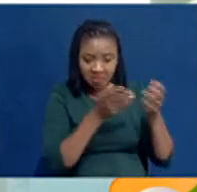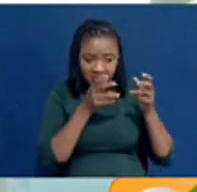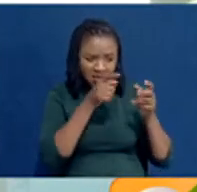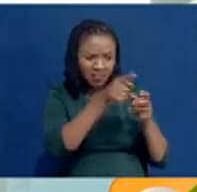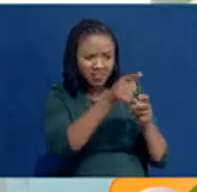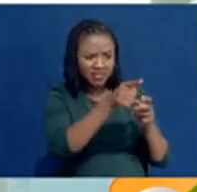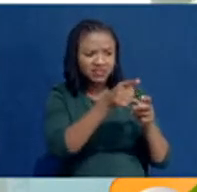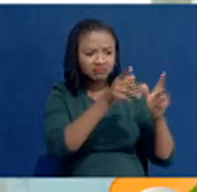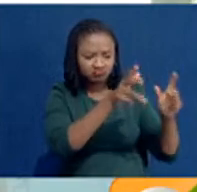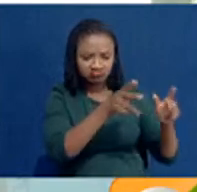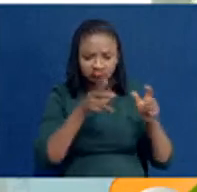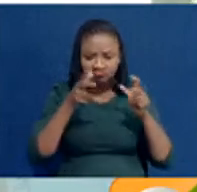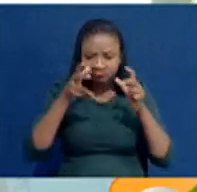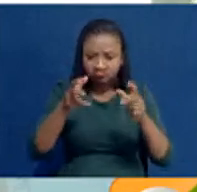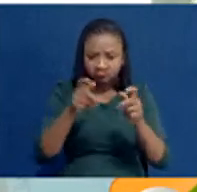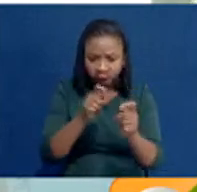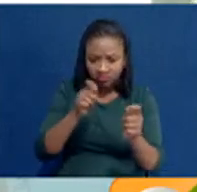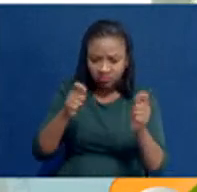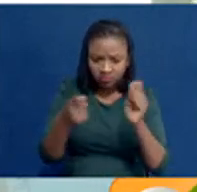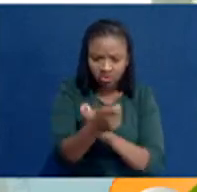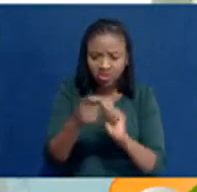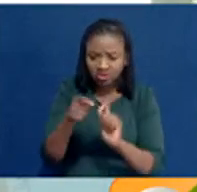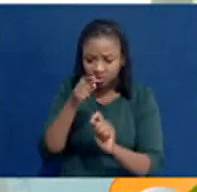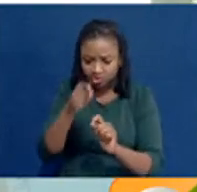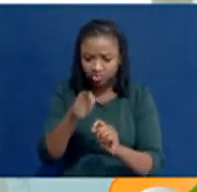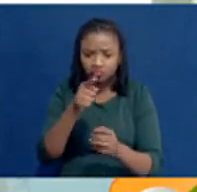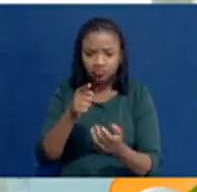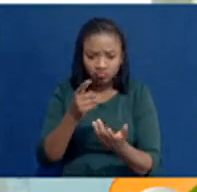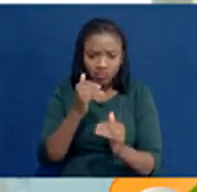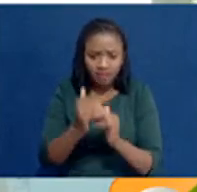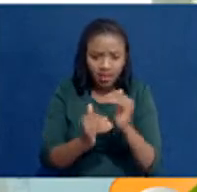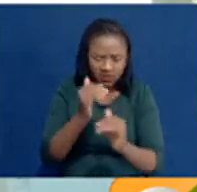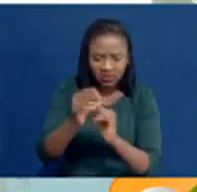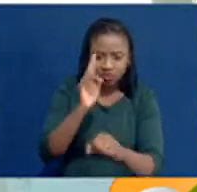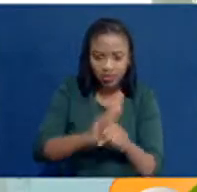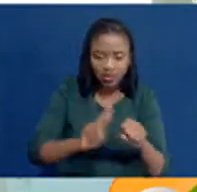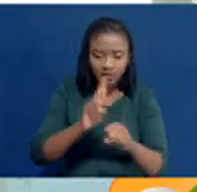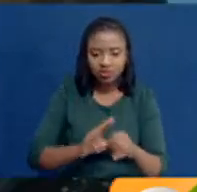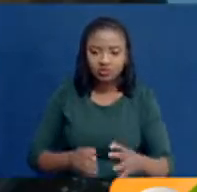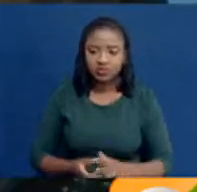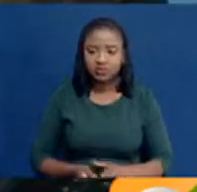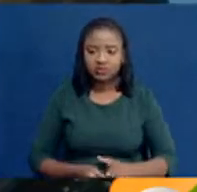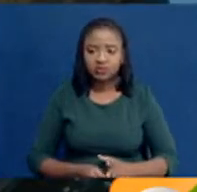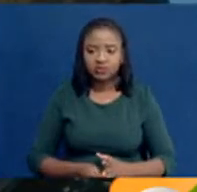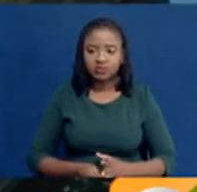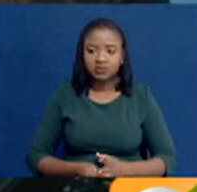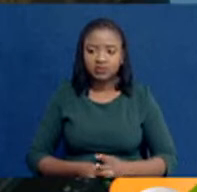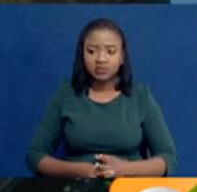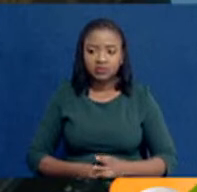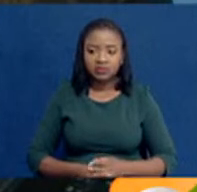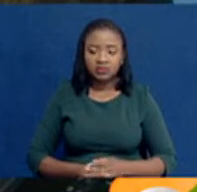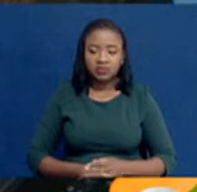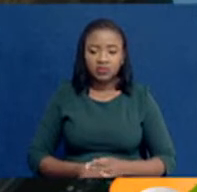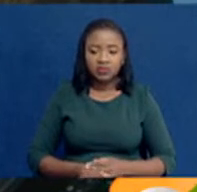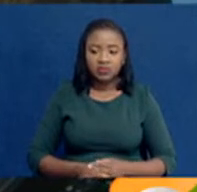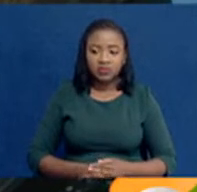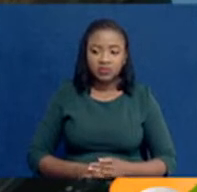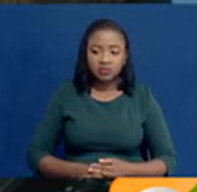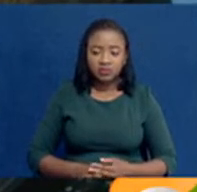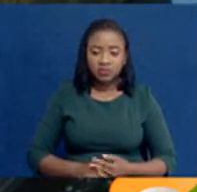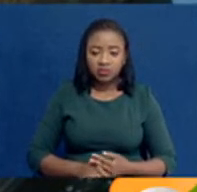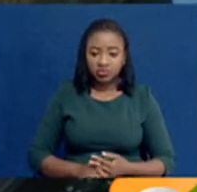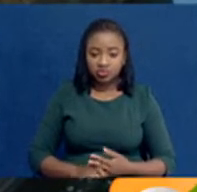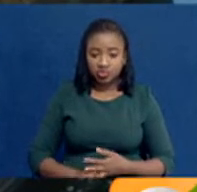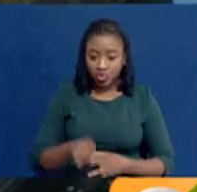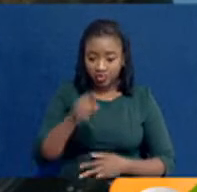conversion of the PCB, the bare PCB, into the raw materials that will go into the line. So the raw materials for the line is a